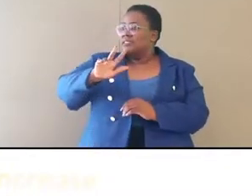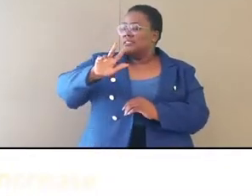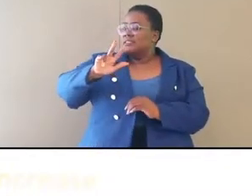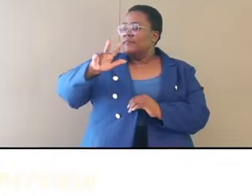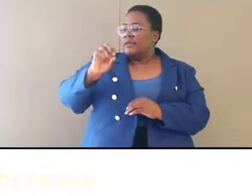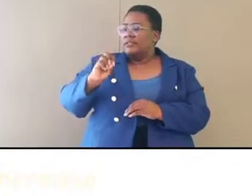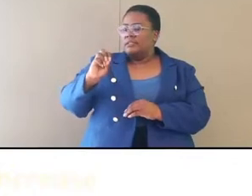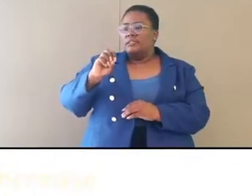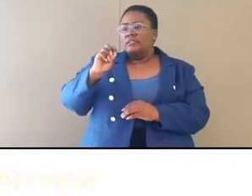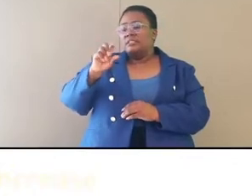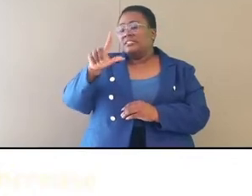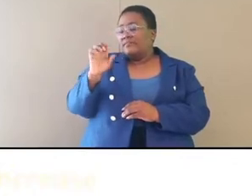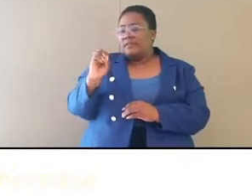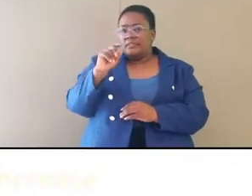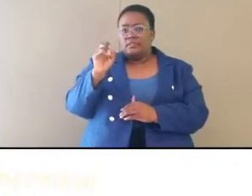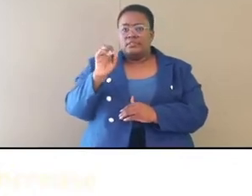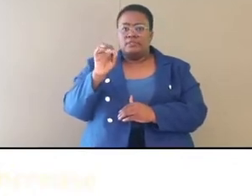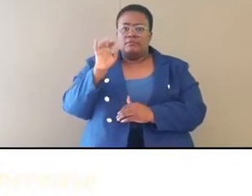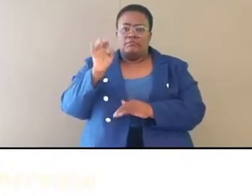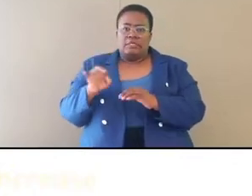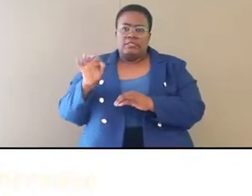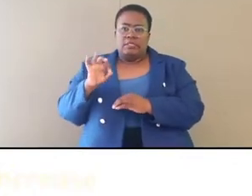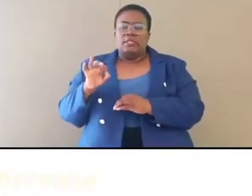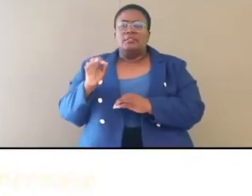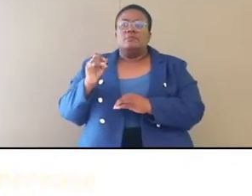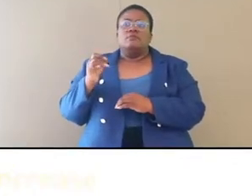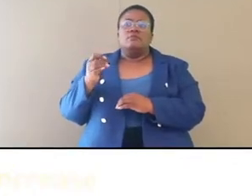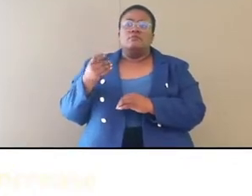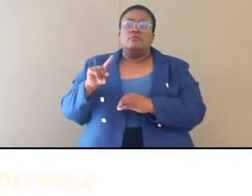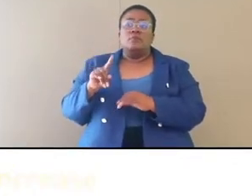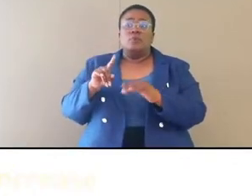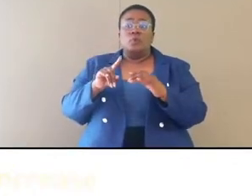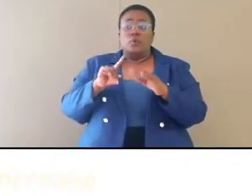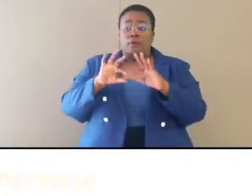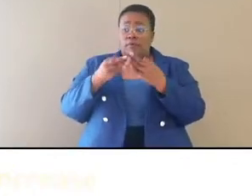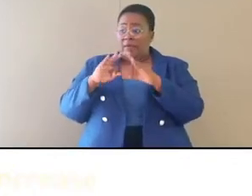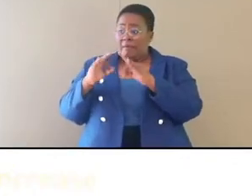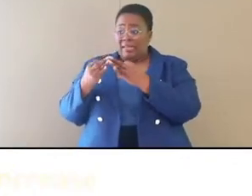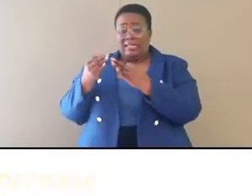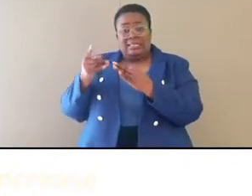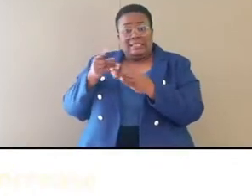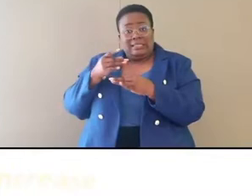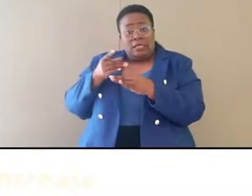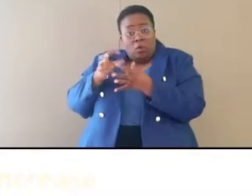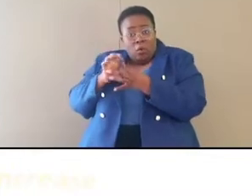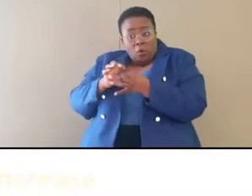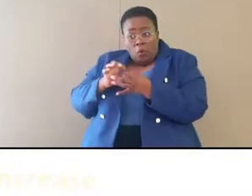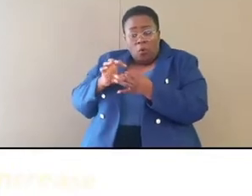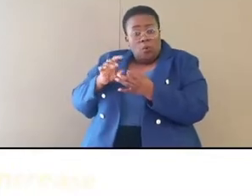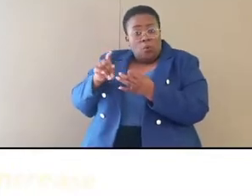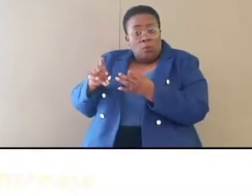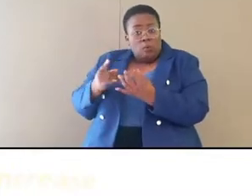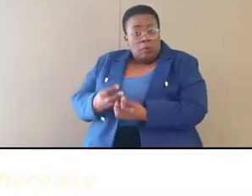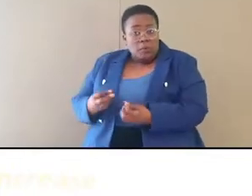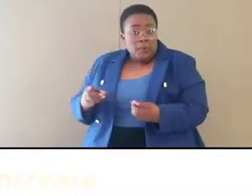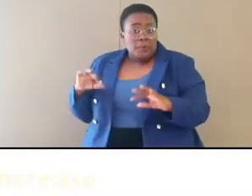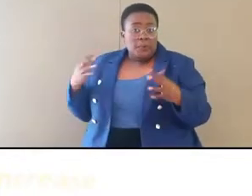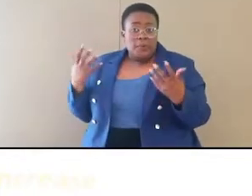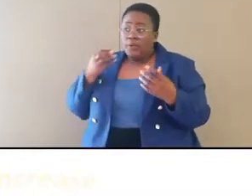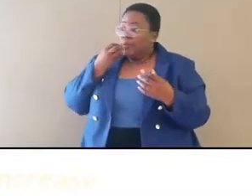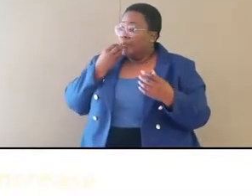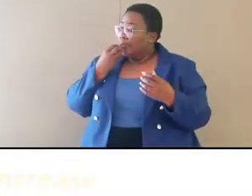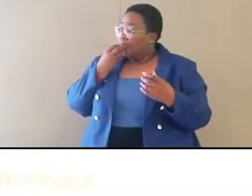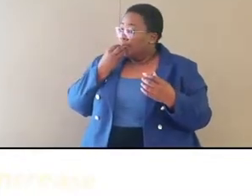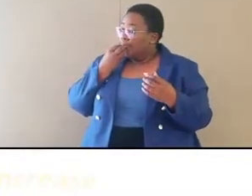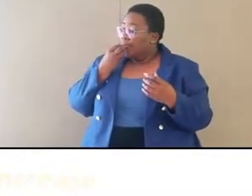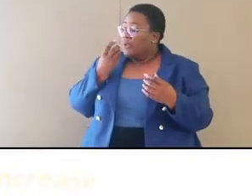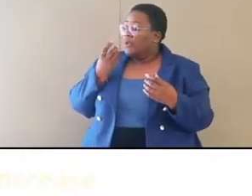of households in the poorest two quintiles. would also reach over half of all households where there isn't employment. And so it's